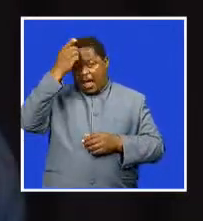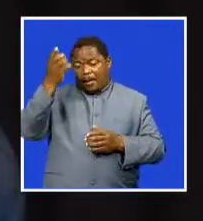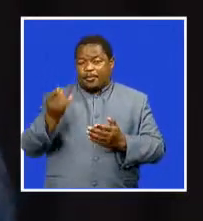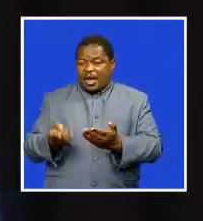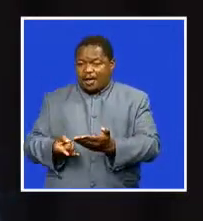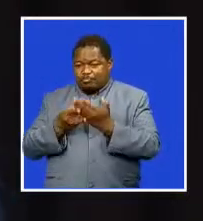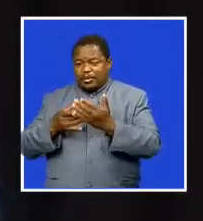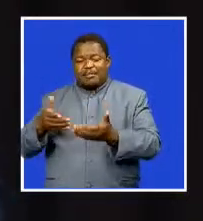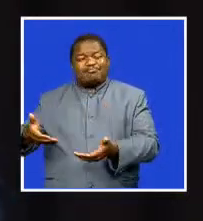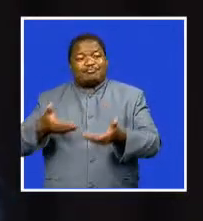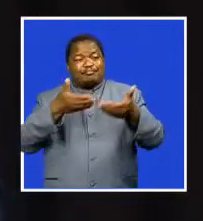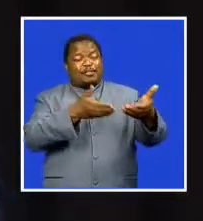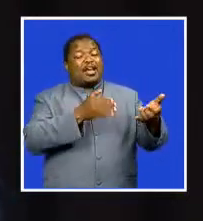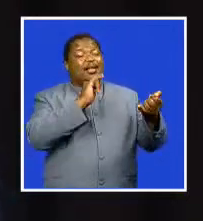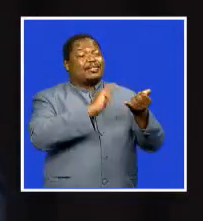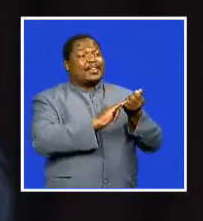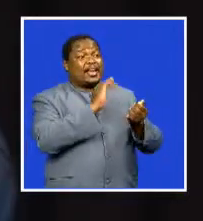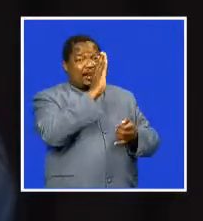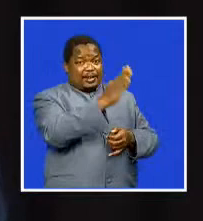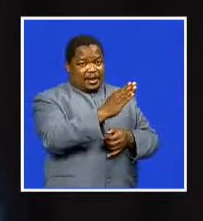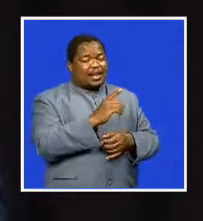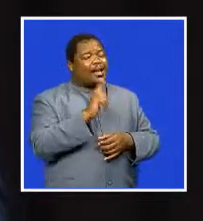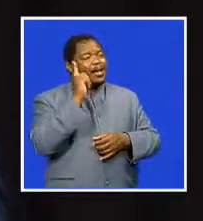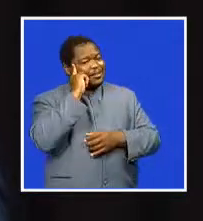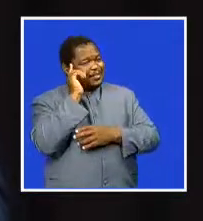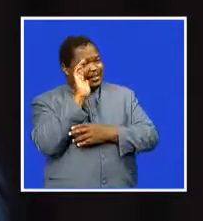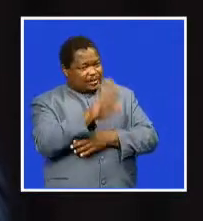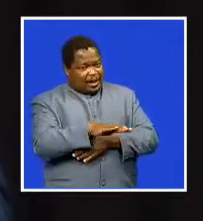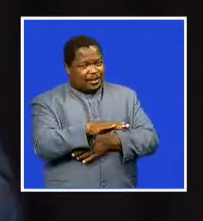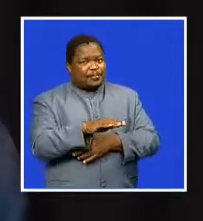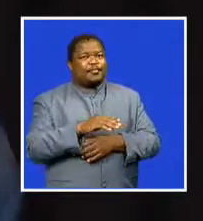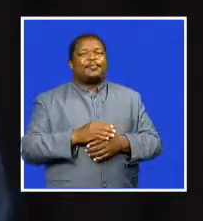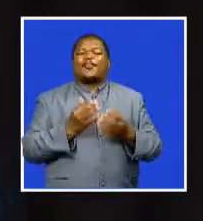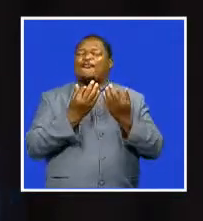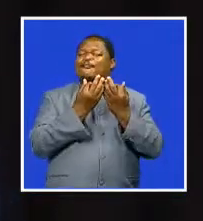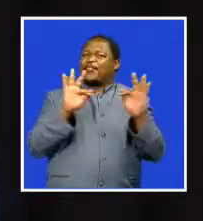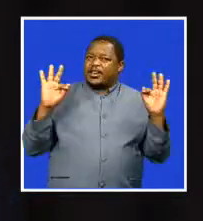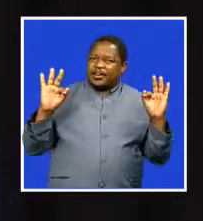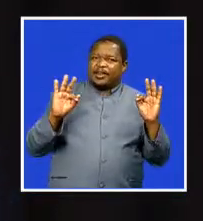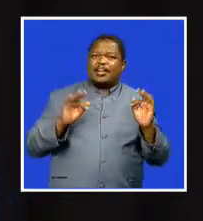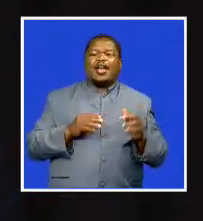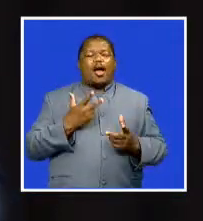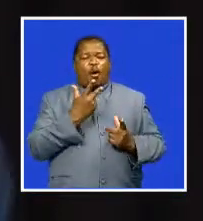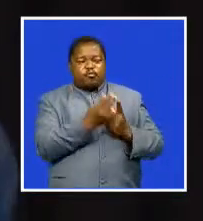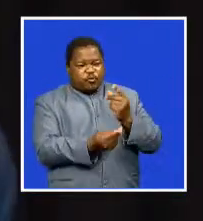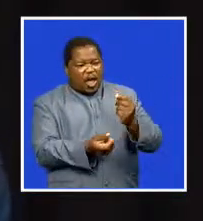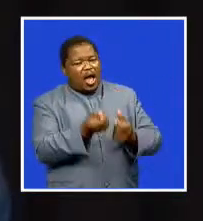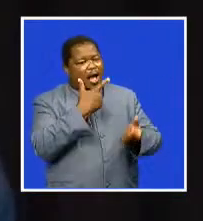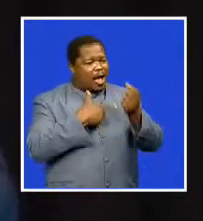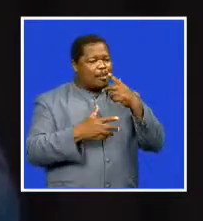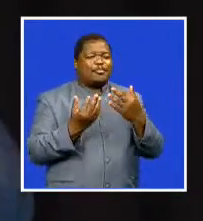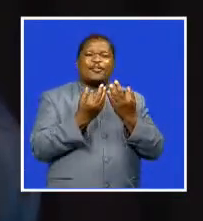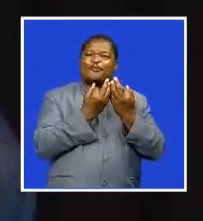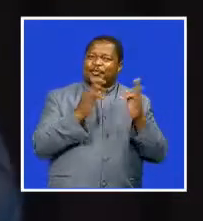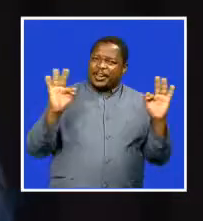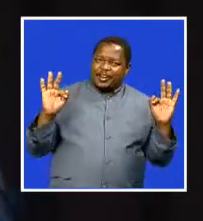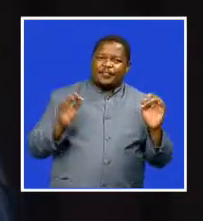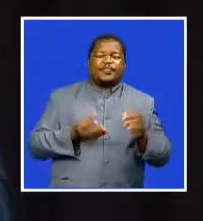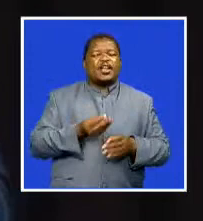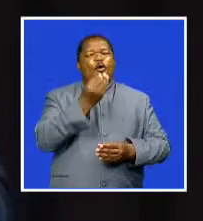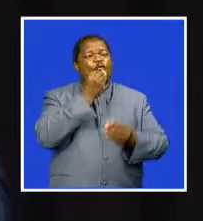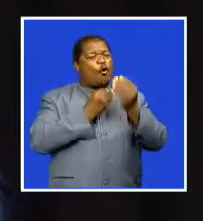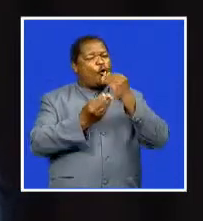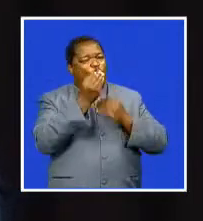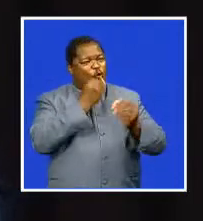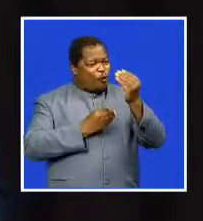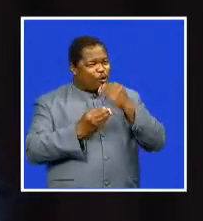ulashwa mahala uhlala mahala udla mahala na ufika le labaninga bakwathi